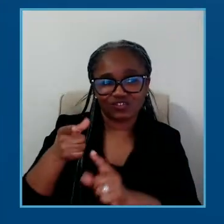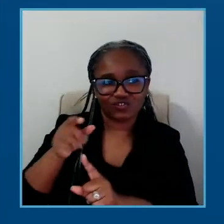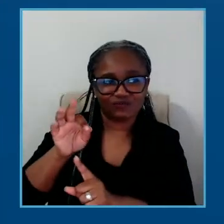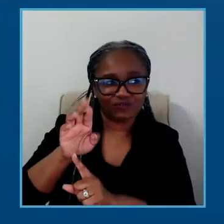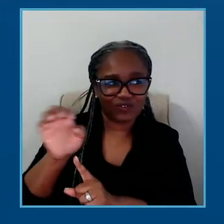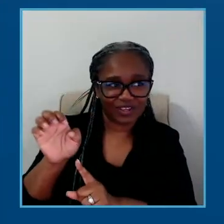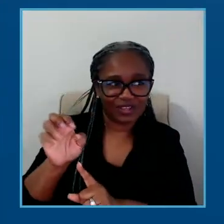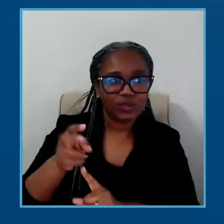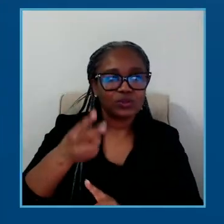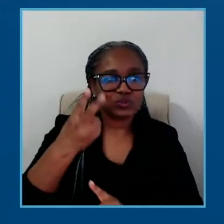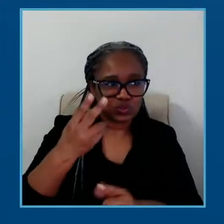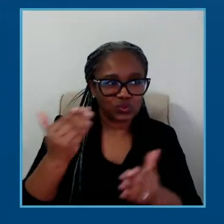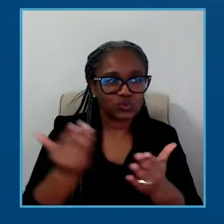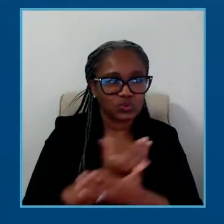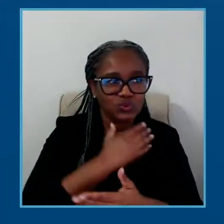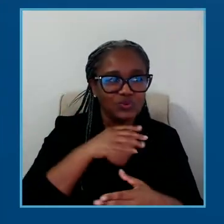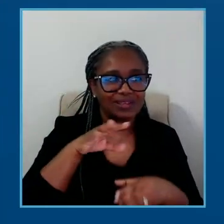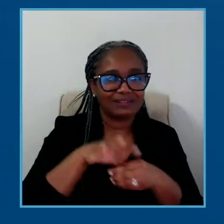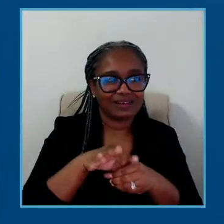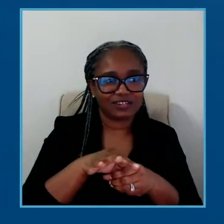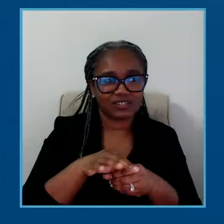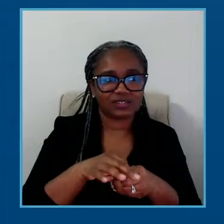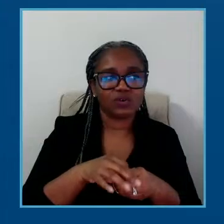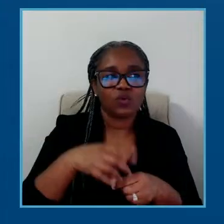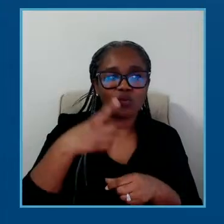Thank you, Attorney Phillips.